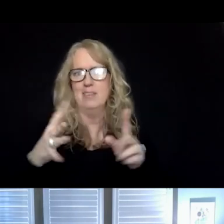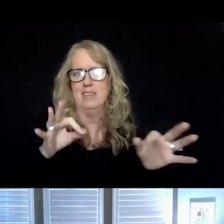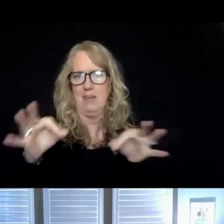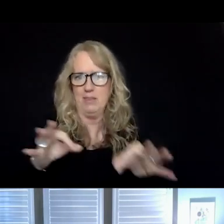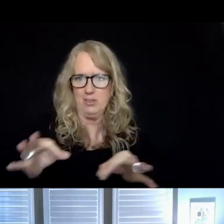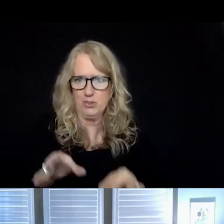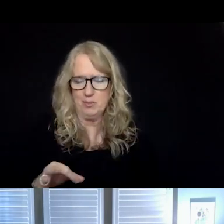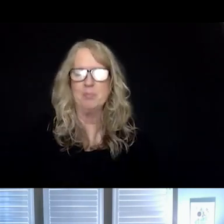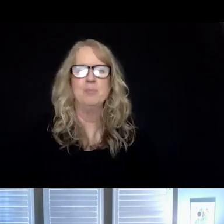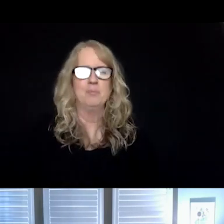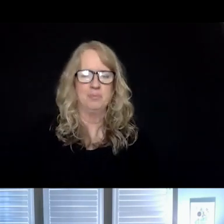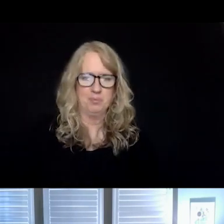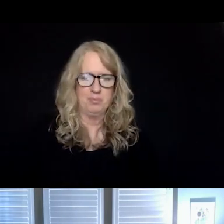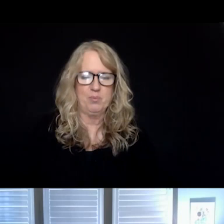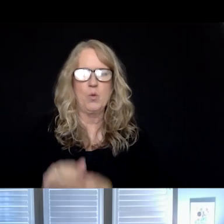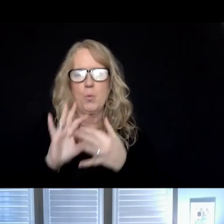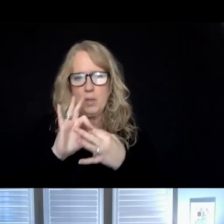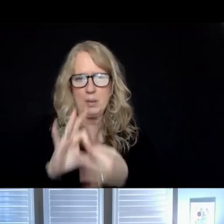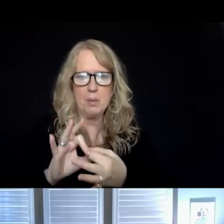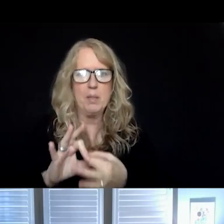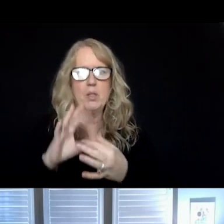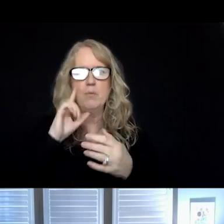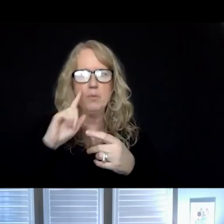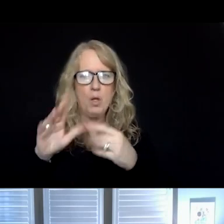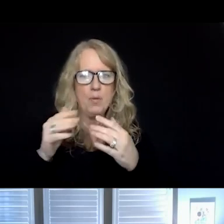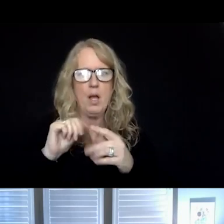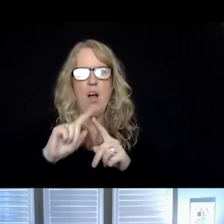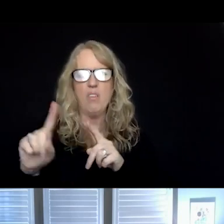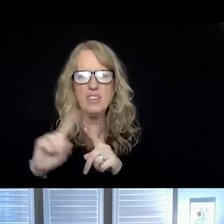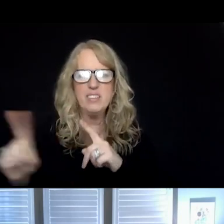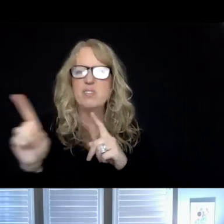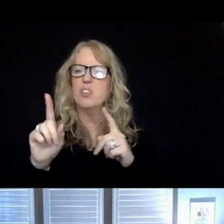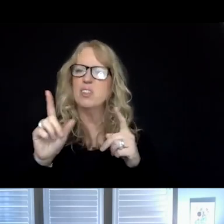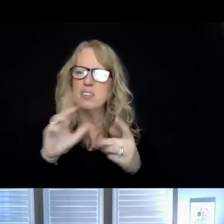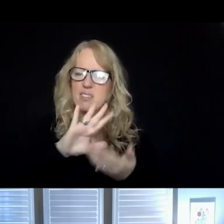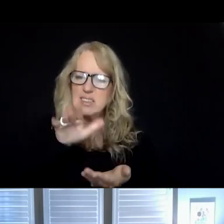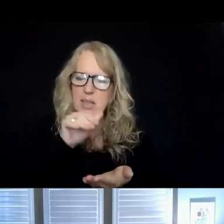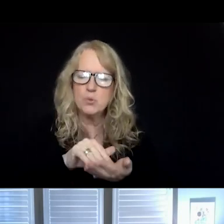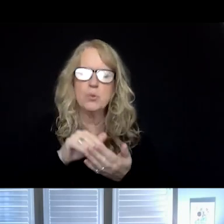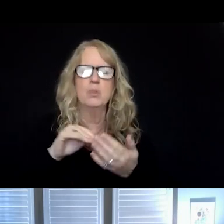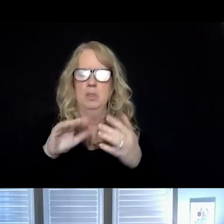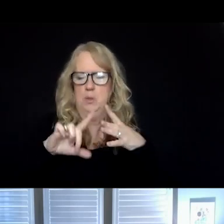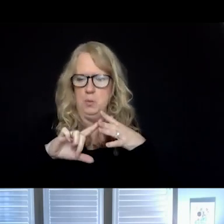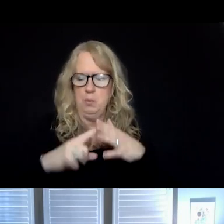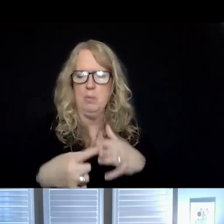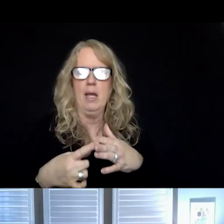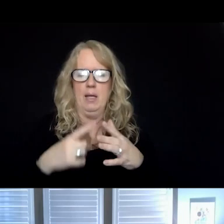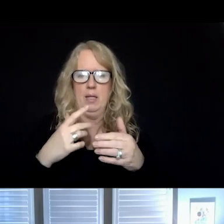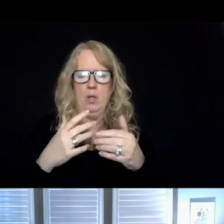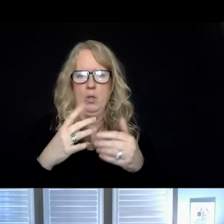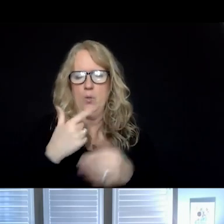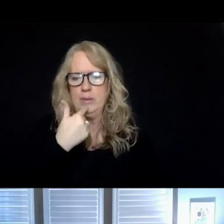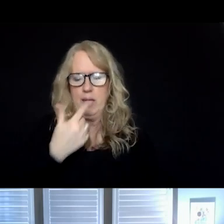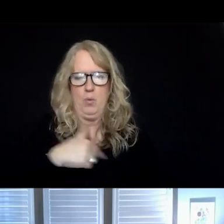We coordinated with Vibrant and all the contact centers. And then we began with saying that